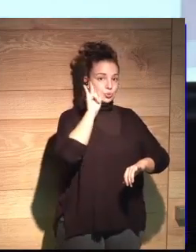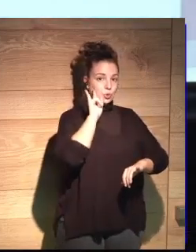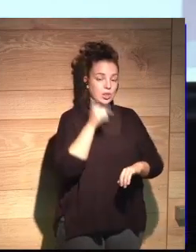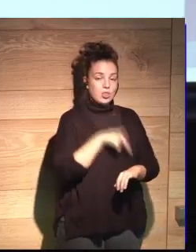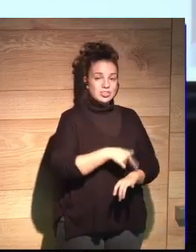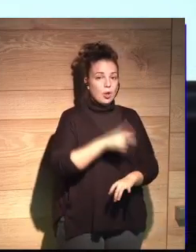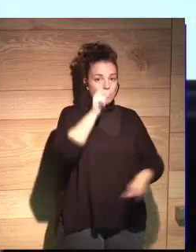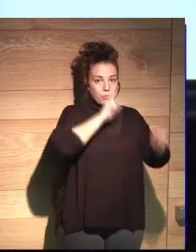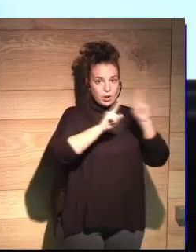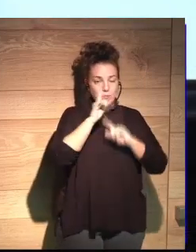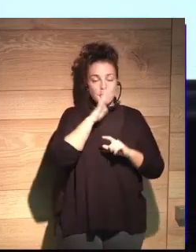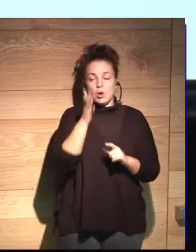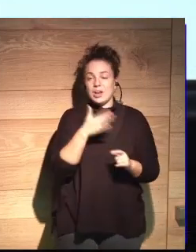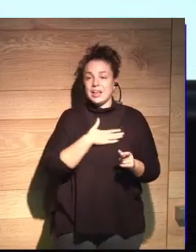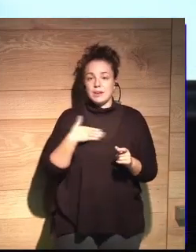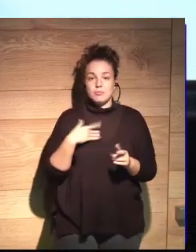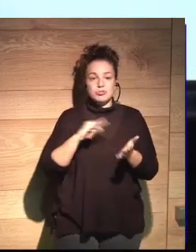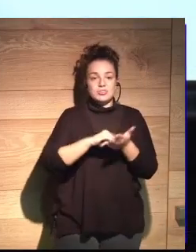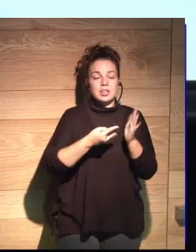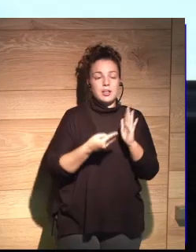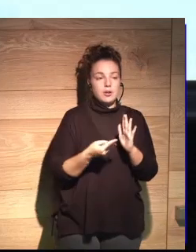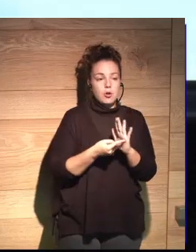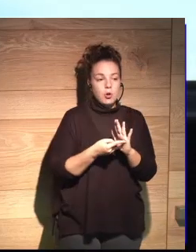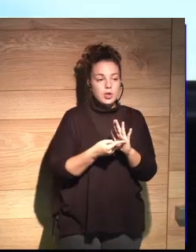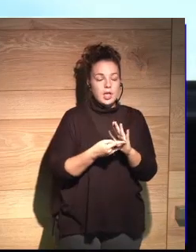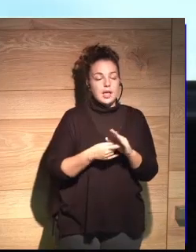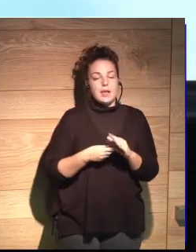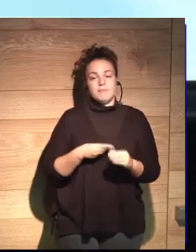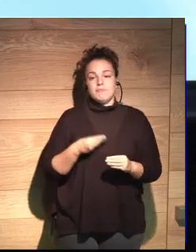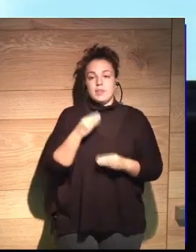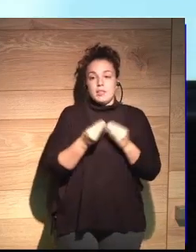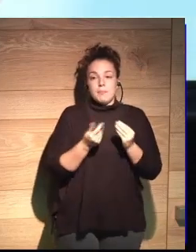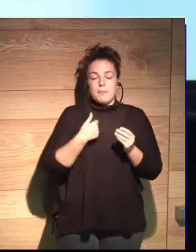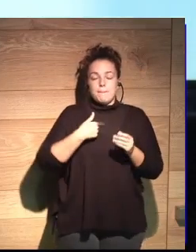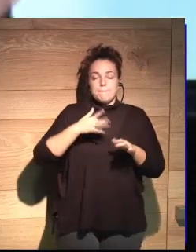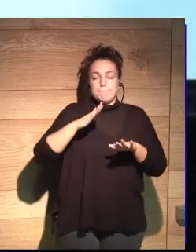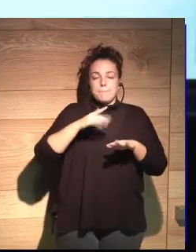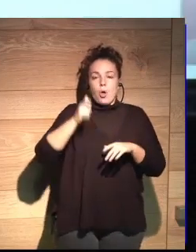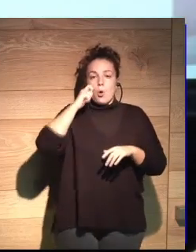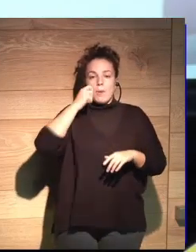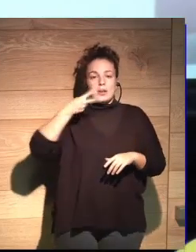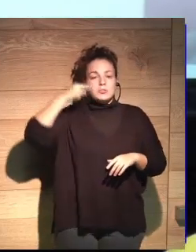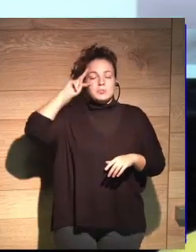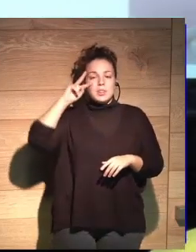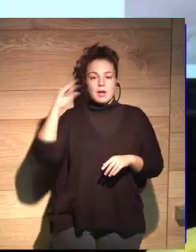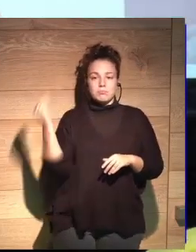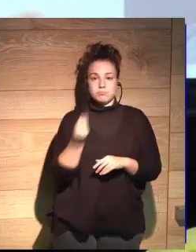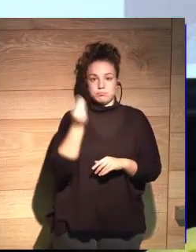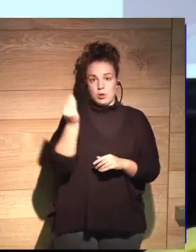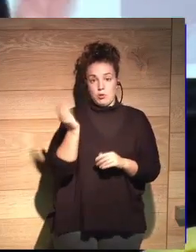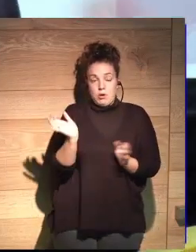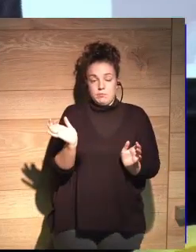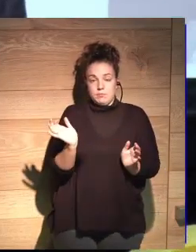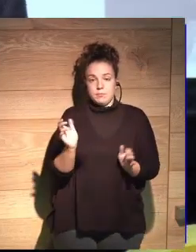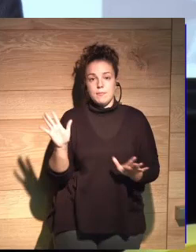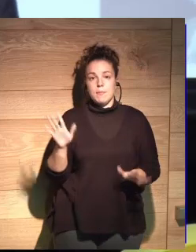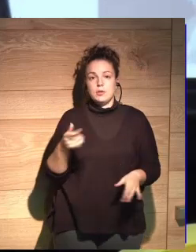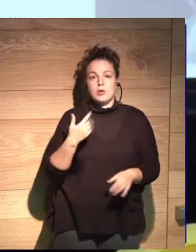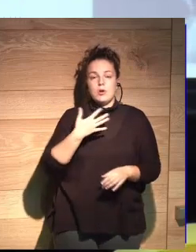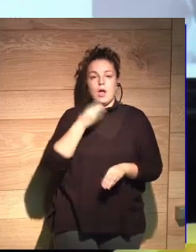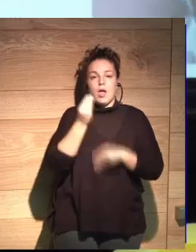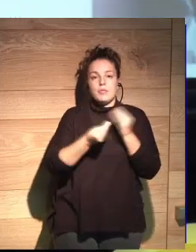technologies that actually makes it better to be a human, that allows to be more human. But it's easy to make rather controlling devices because they're